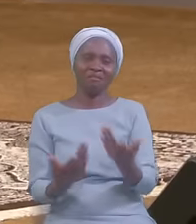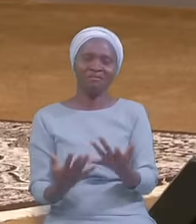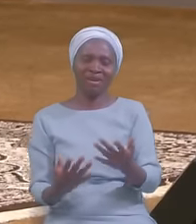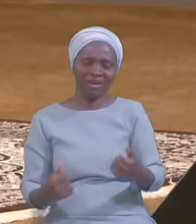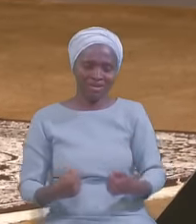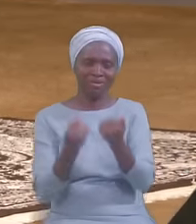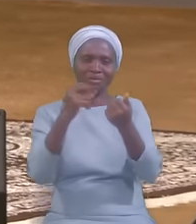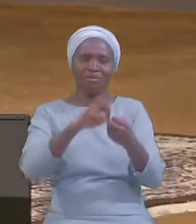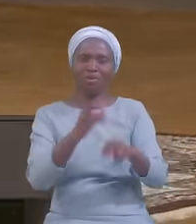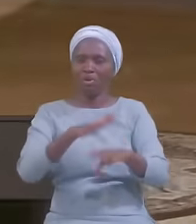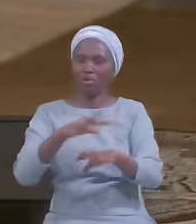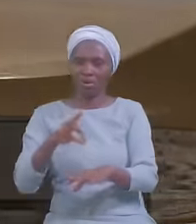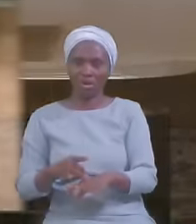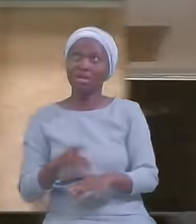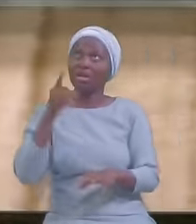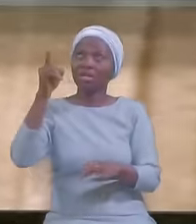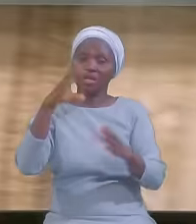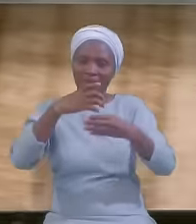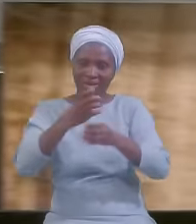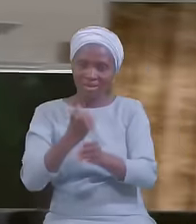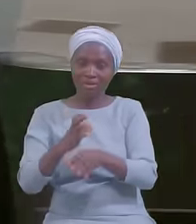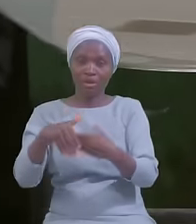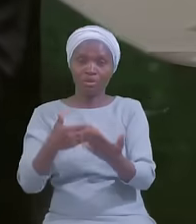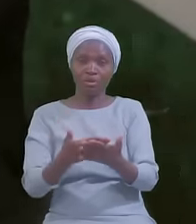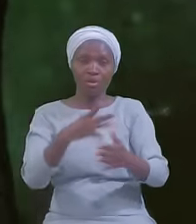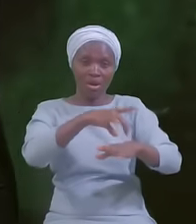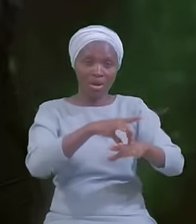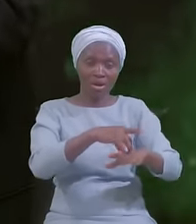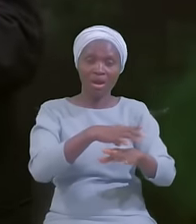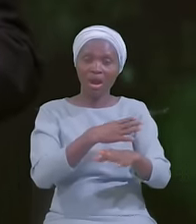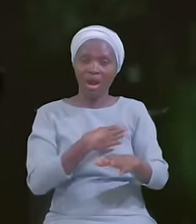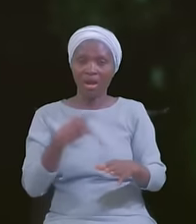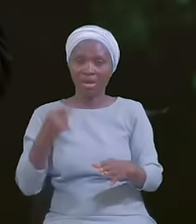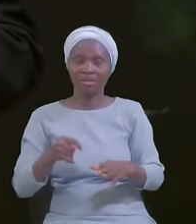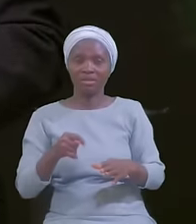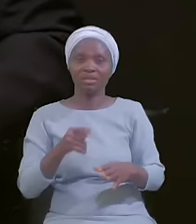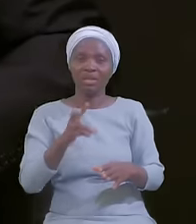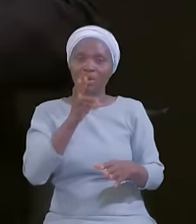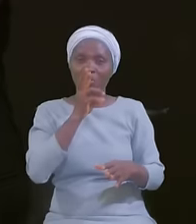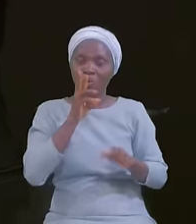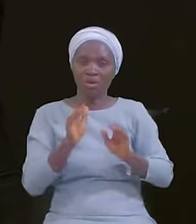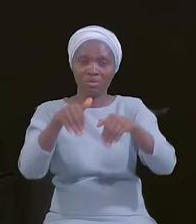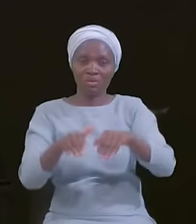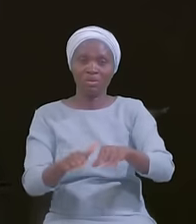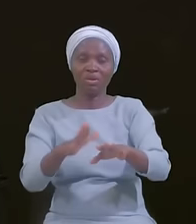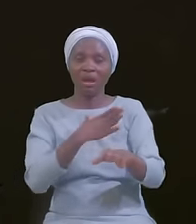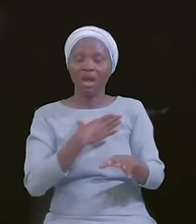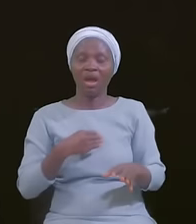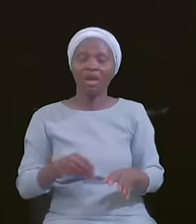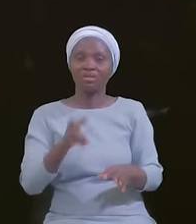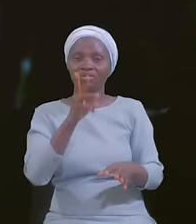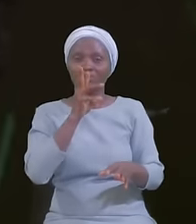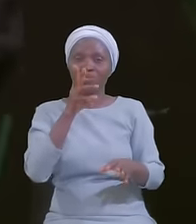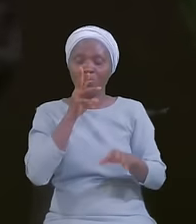And he created the whole earth, and he created the seas, the ocean, everything in the